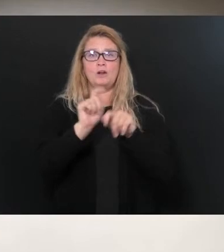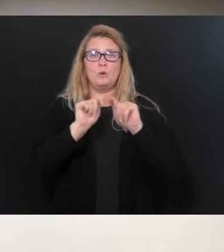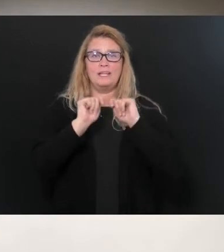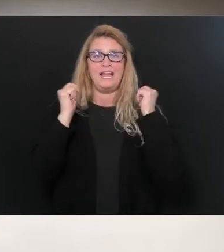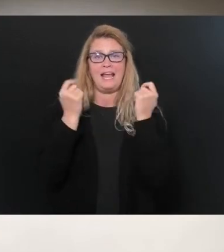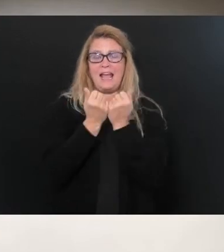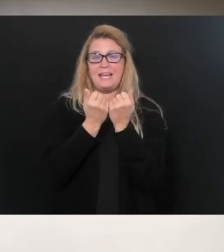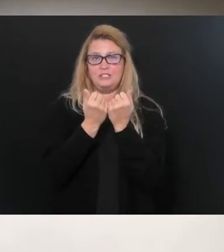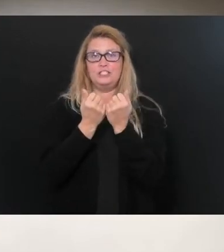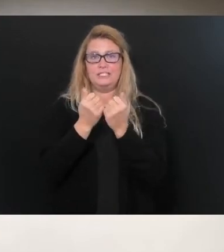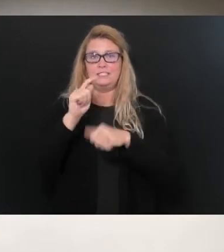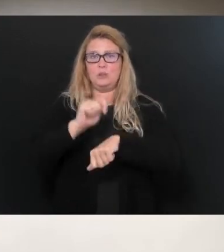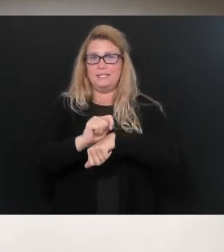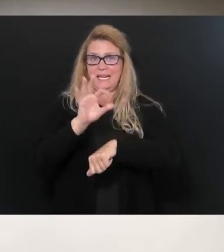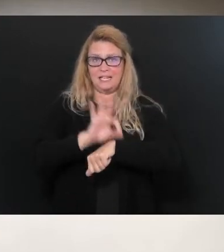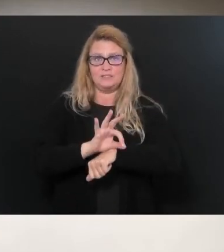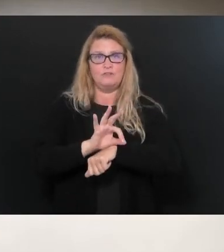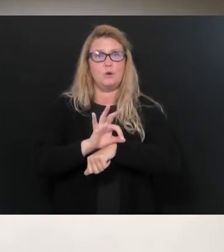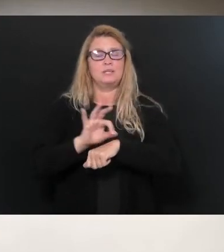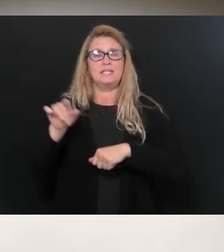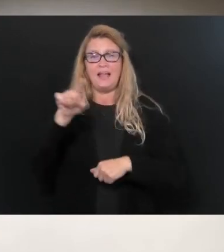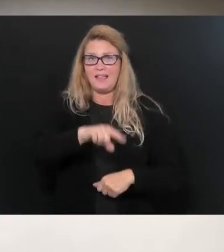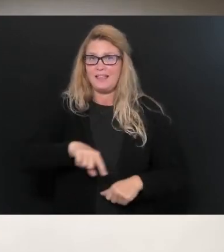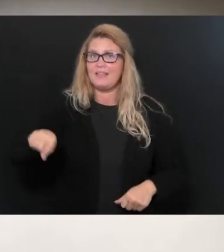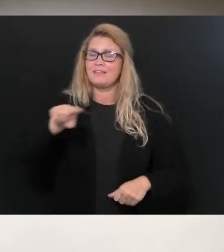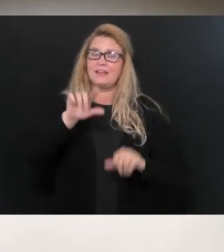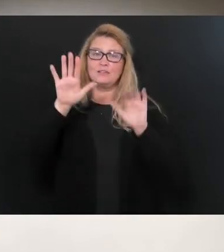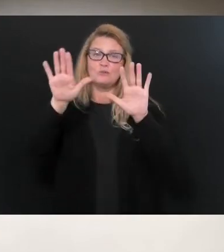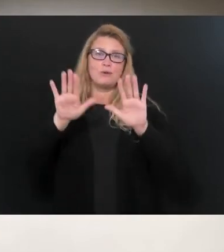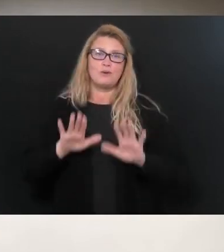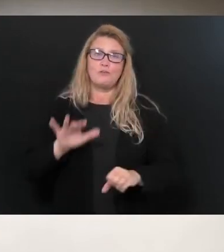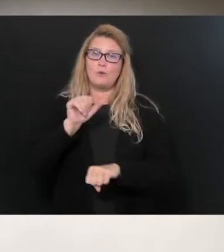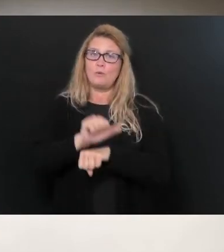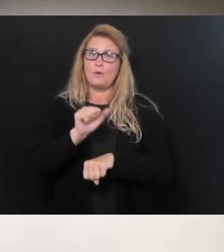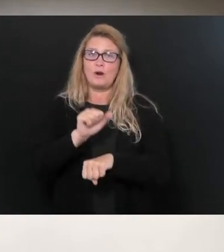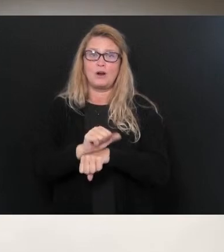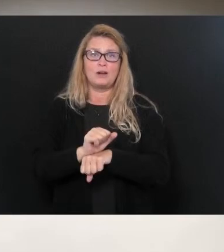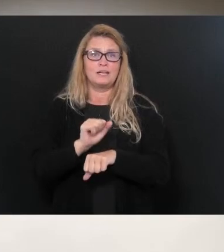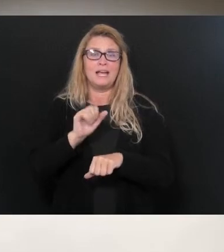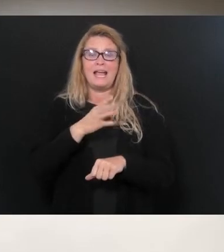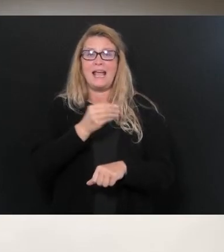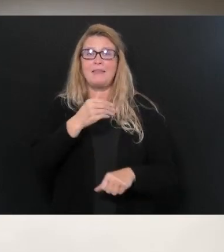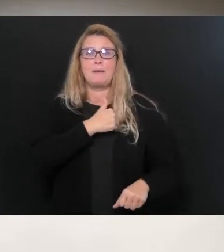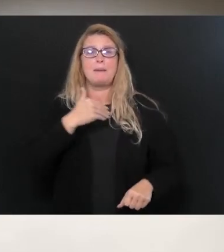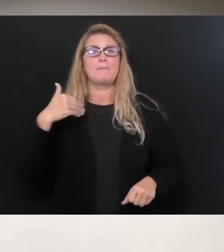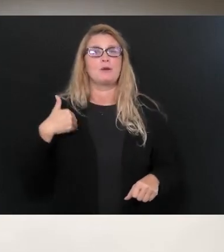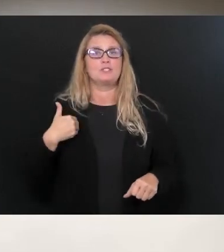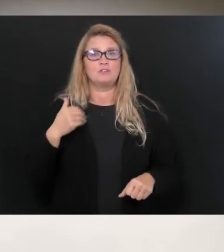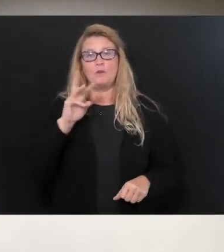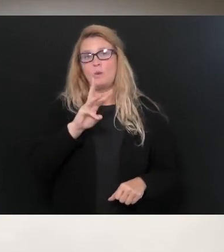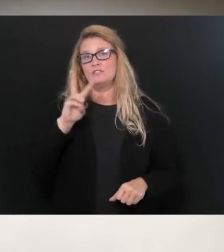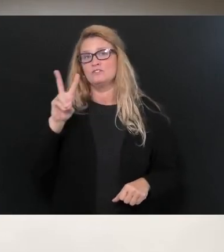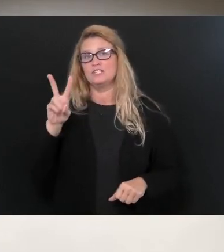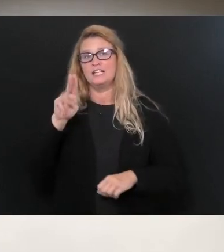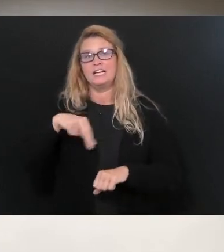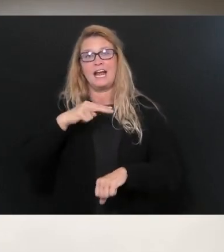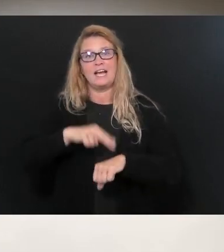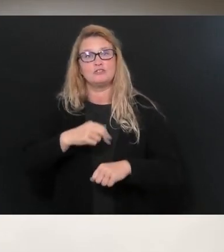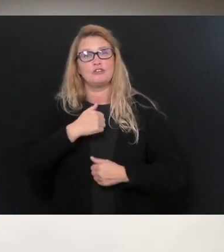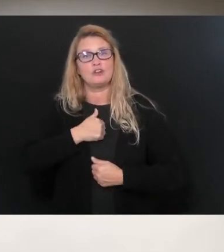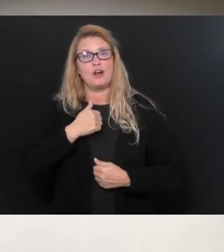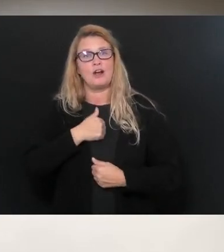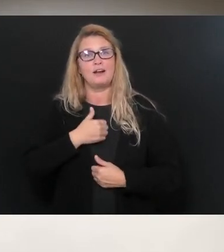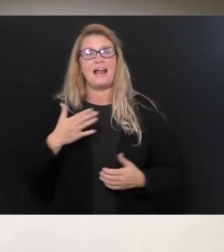Joe Peel and the team there for the great work that's going on. And on behalf of all the members of the West Virginia National Guard,